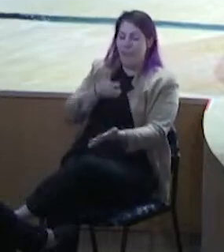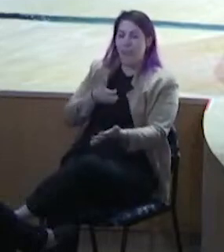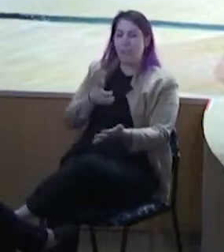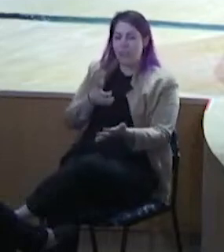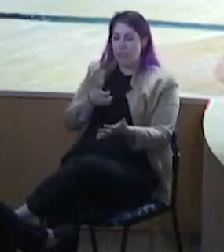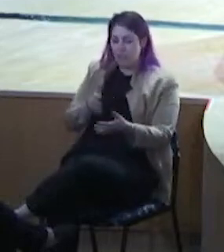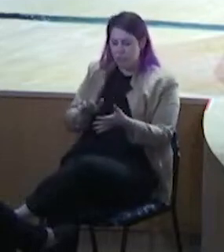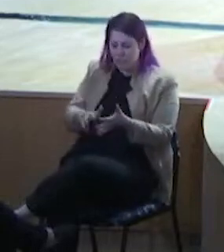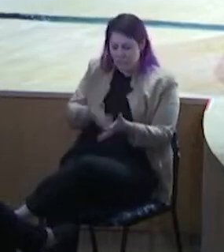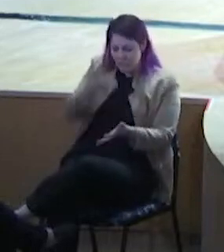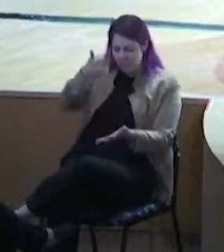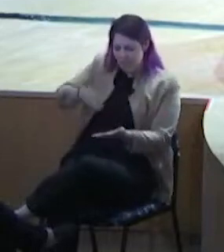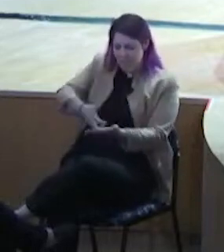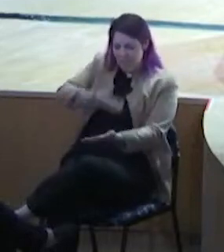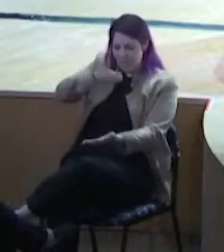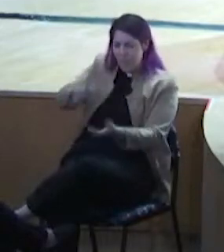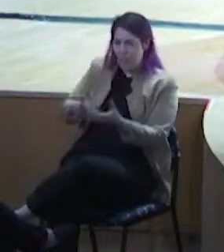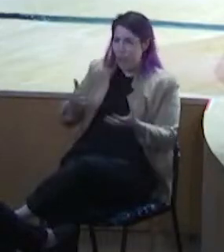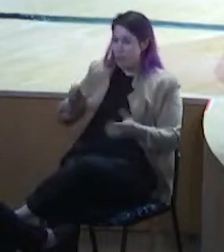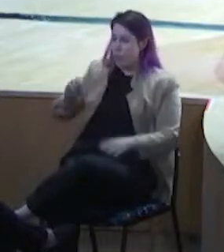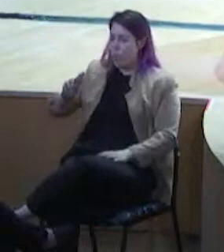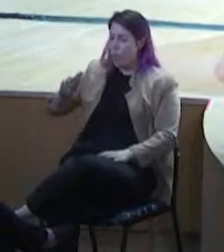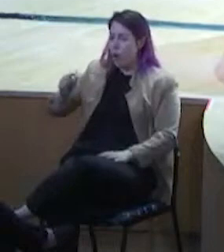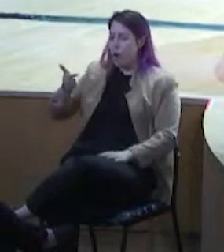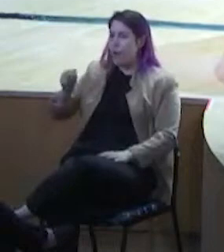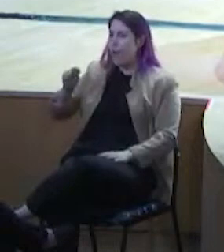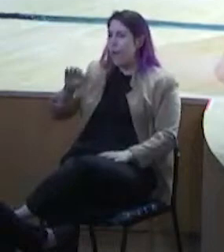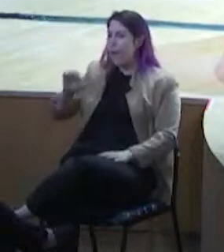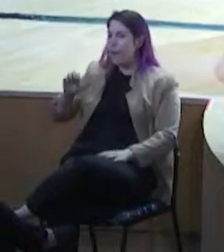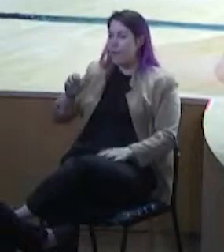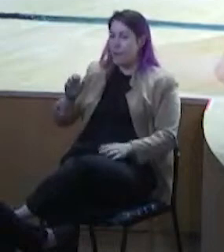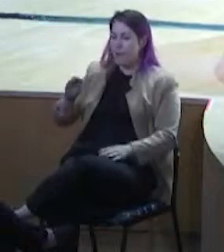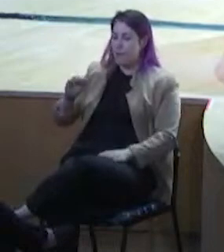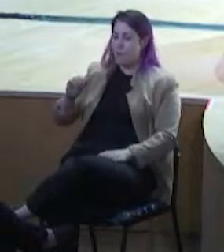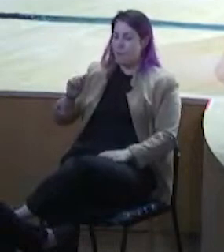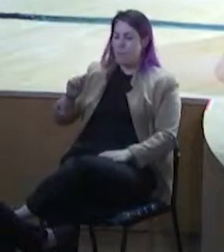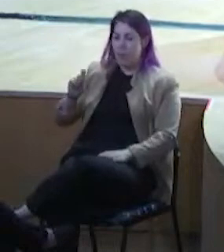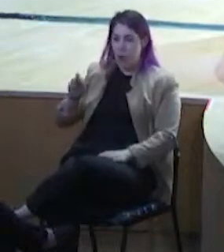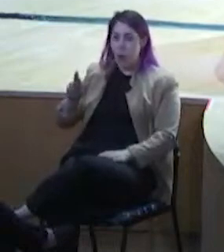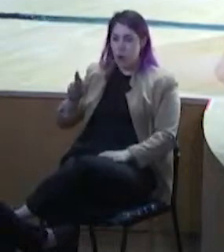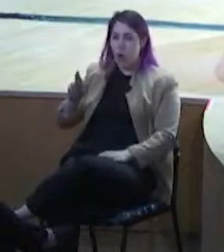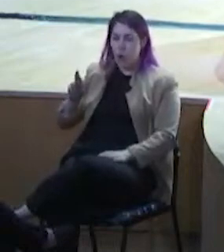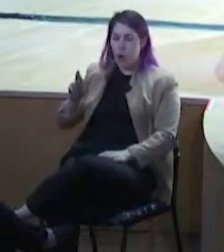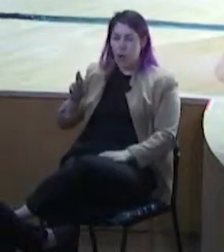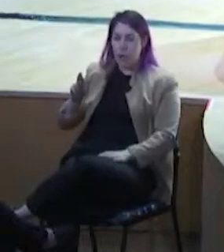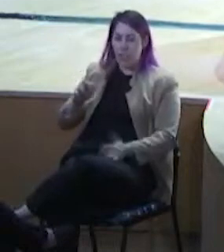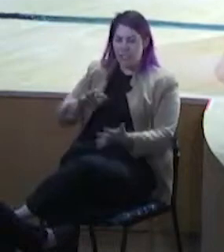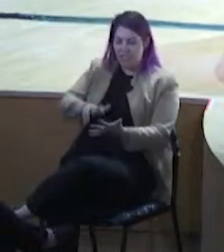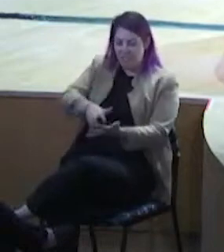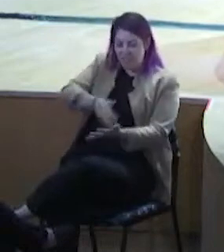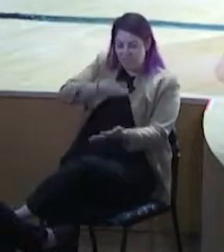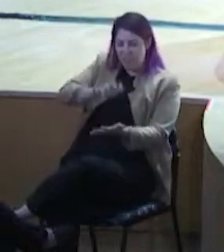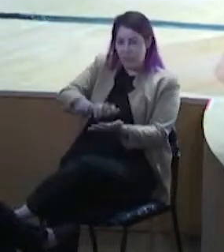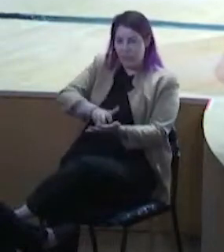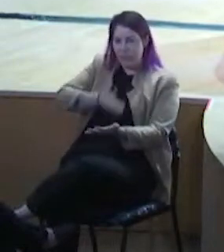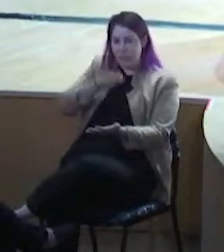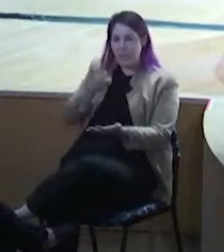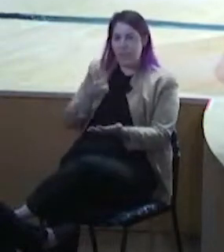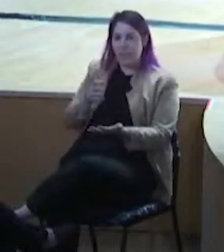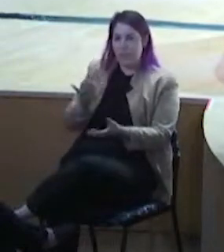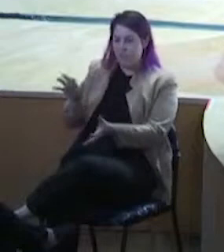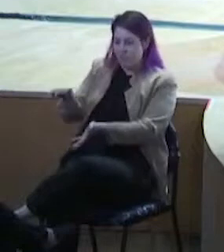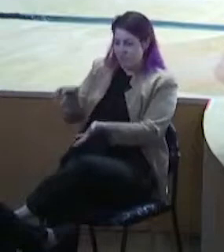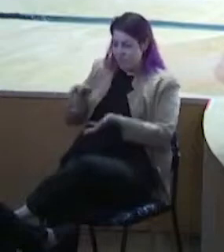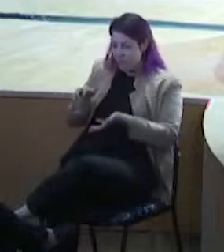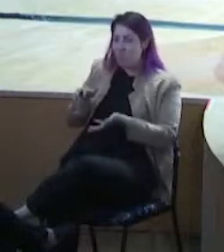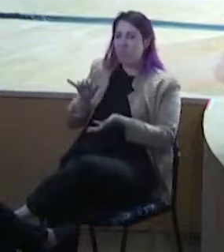matter. It will give you a lot of minerals that when you take them out, they get oxygenated, so they're even better. So some